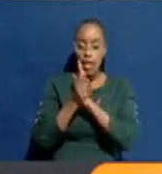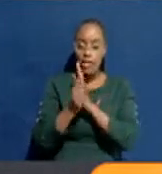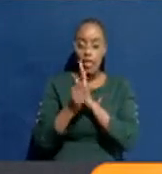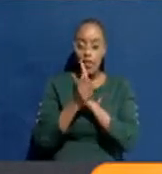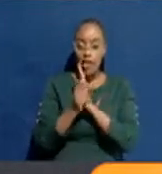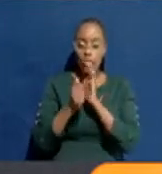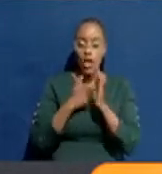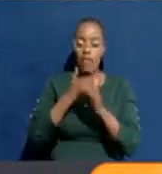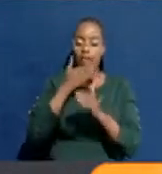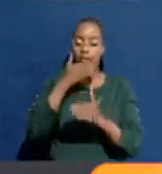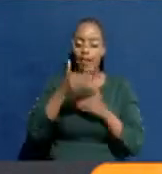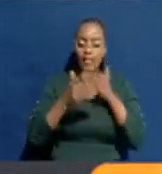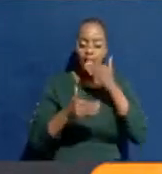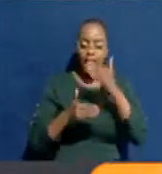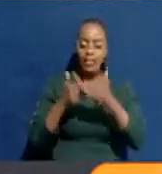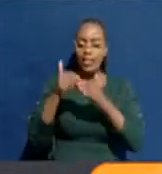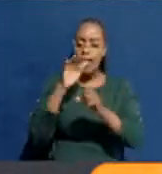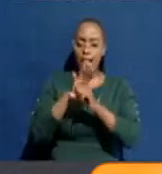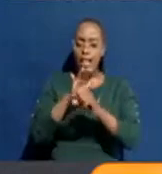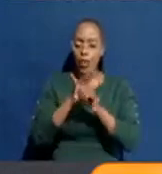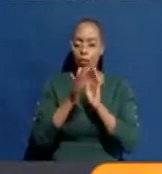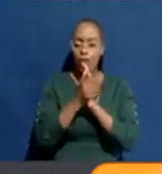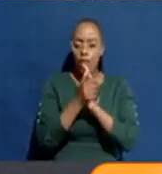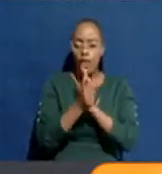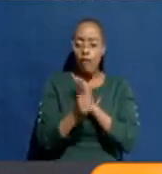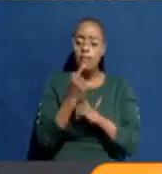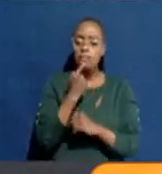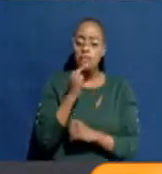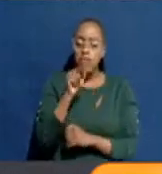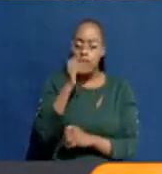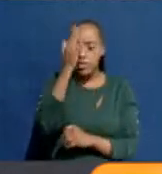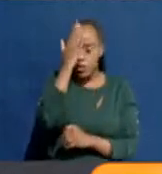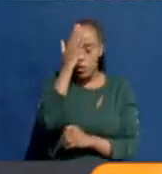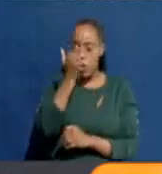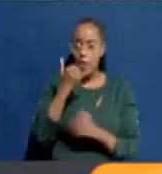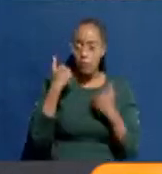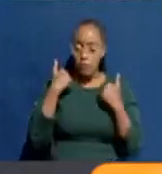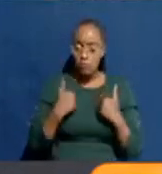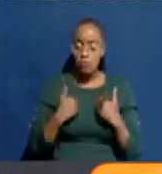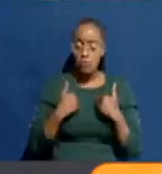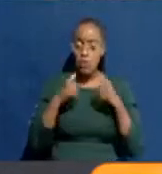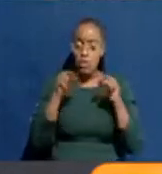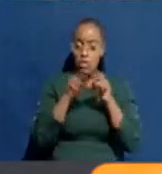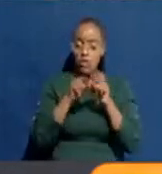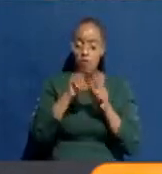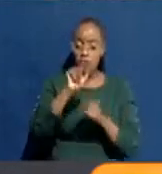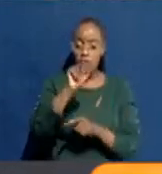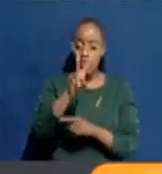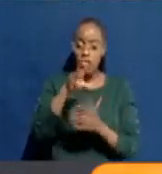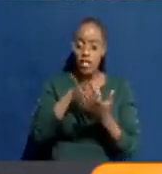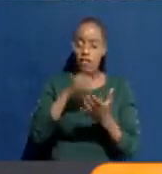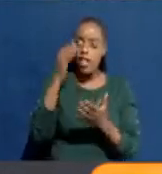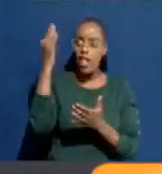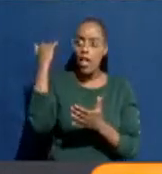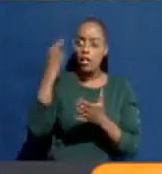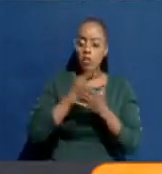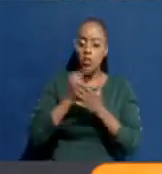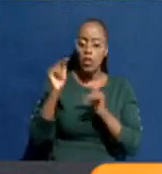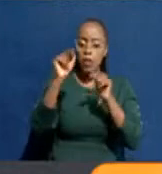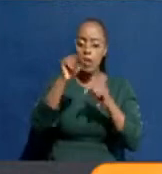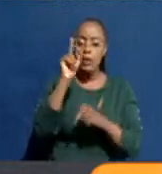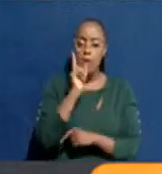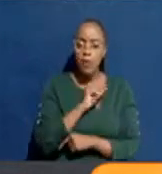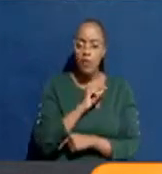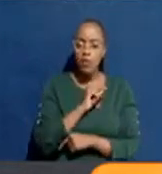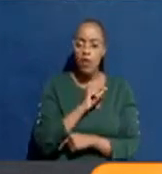as many answers as the experts. Mm-hmm. Why am I saying that? I was in this TV station last week.